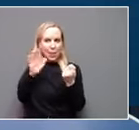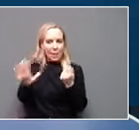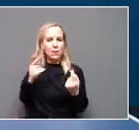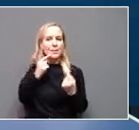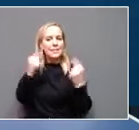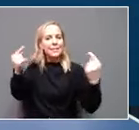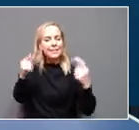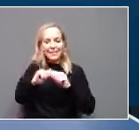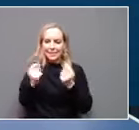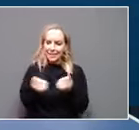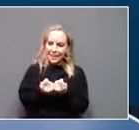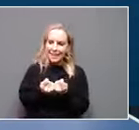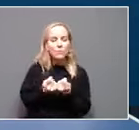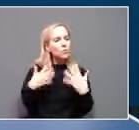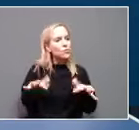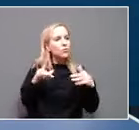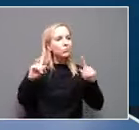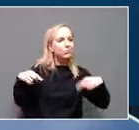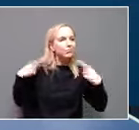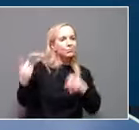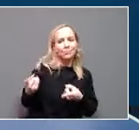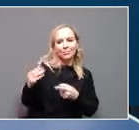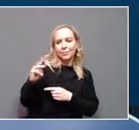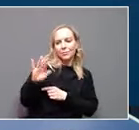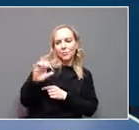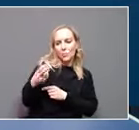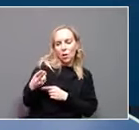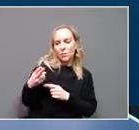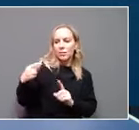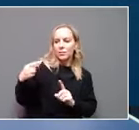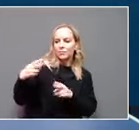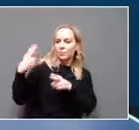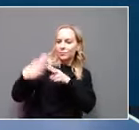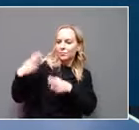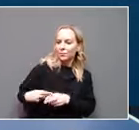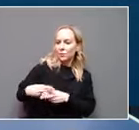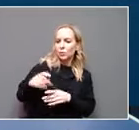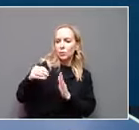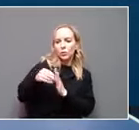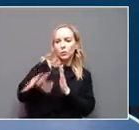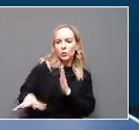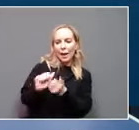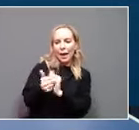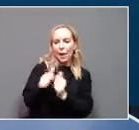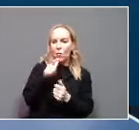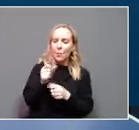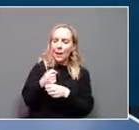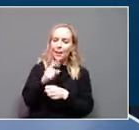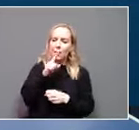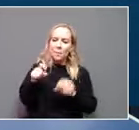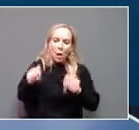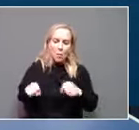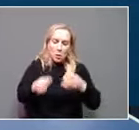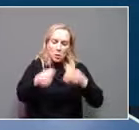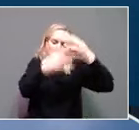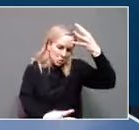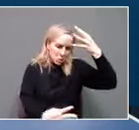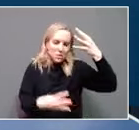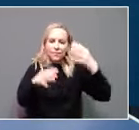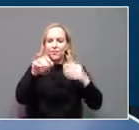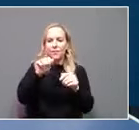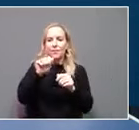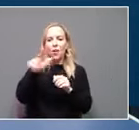achieved thus far this March, and highlighting the student athletes who made it possible. So a whole slew of all-stars.